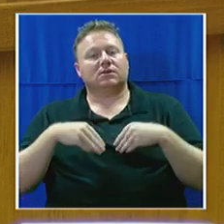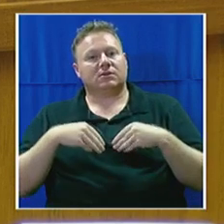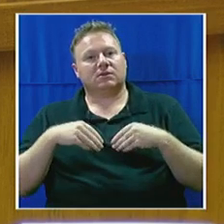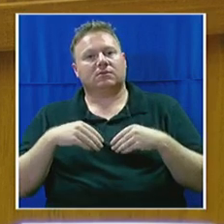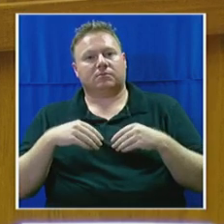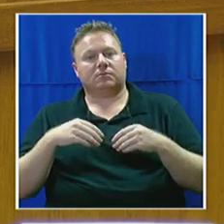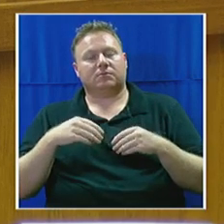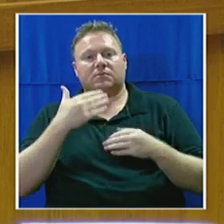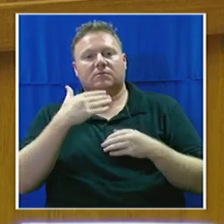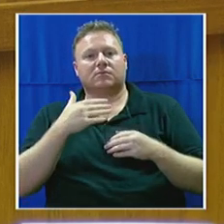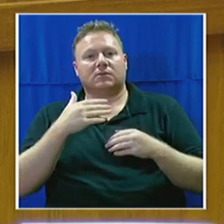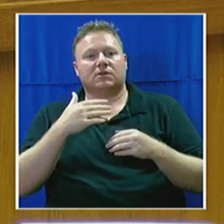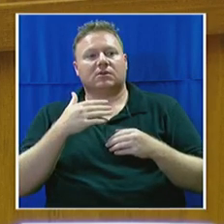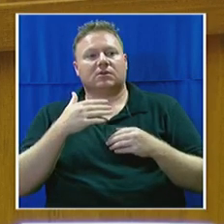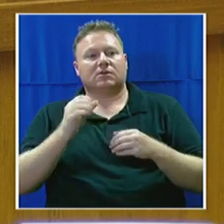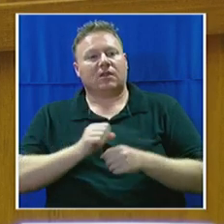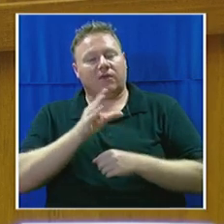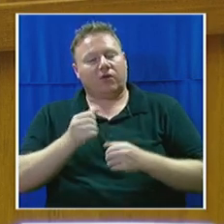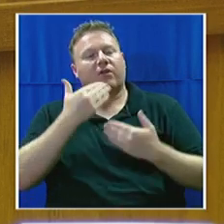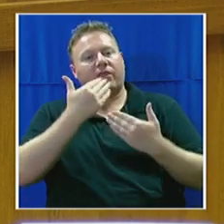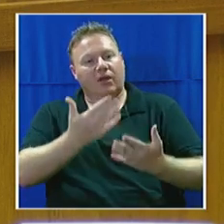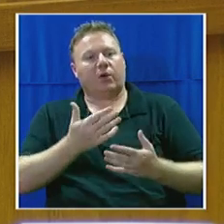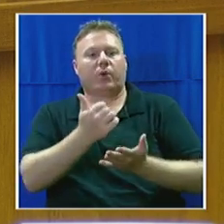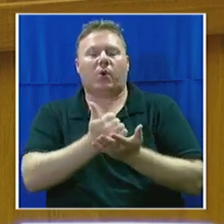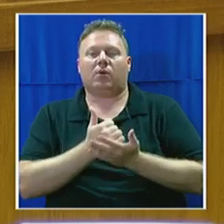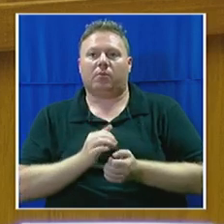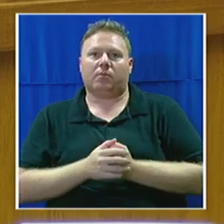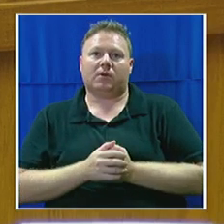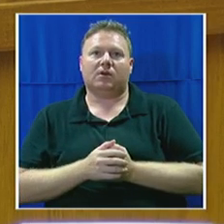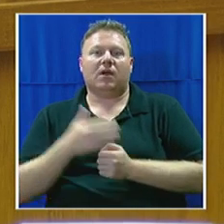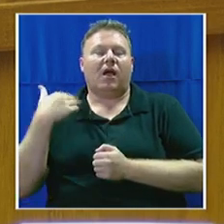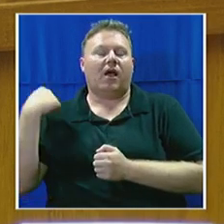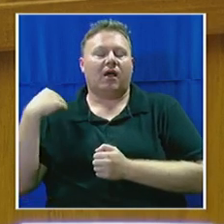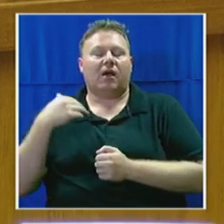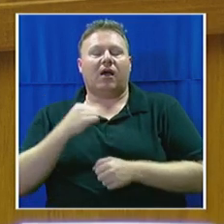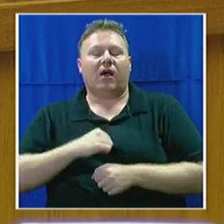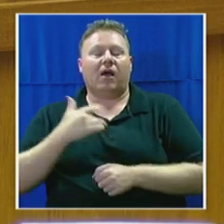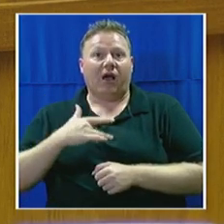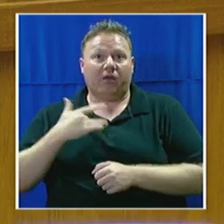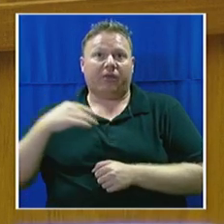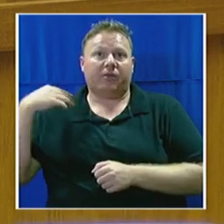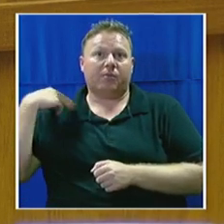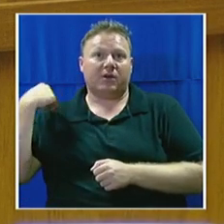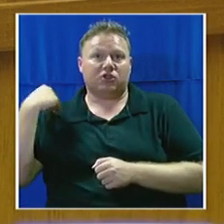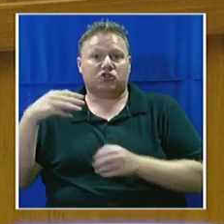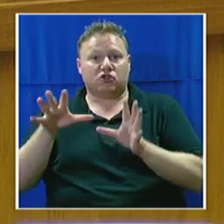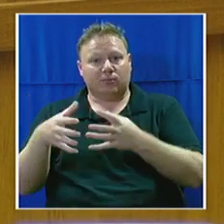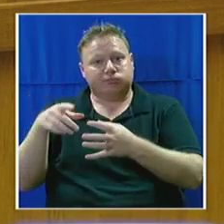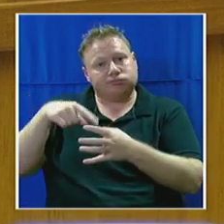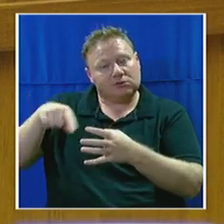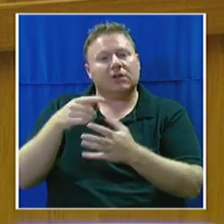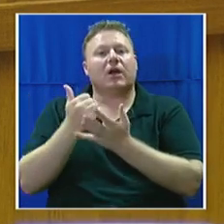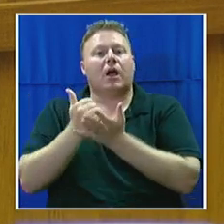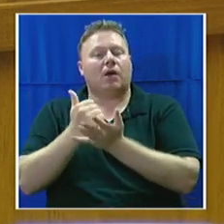Africans. We should support the work of the health ministry and continue to invest our resources